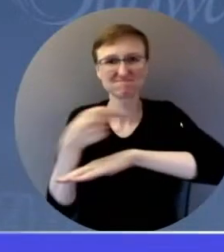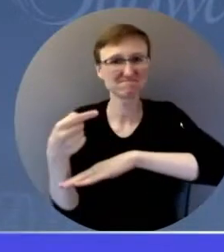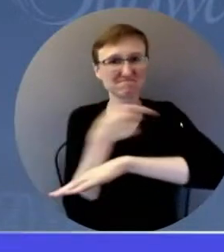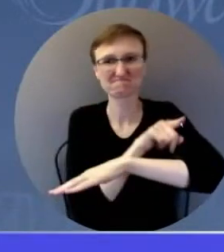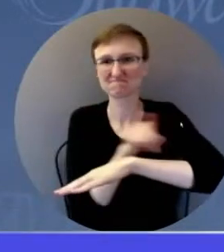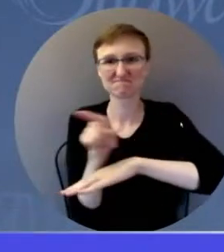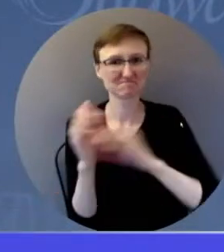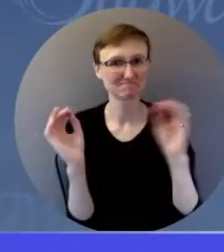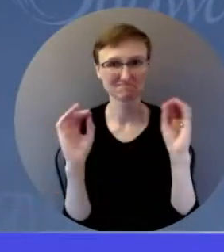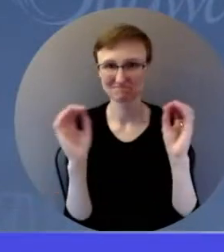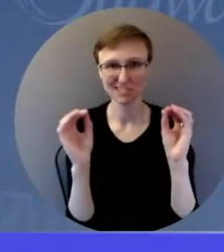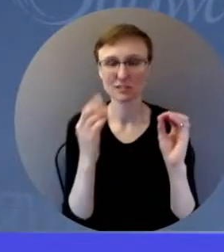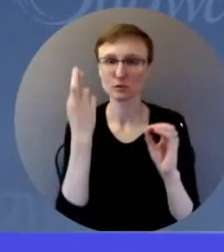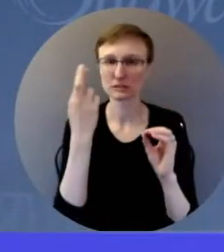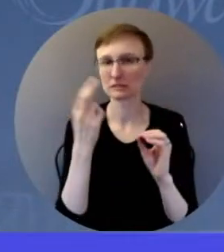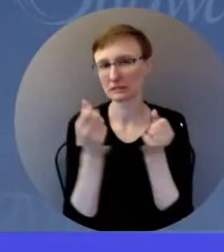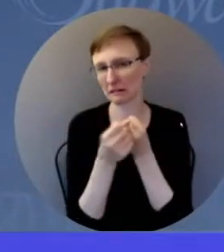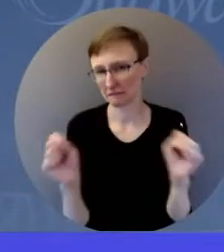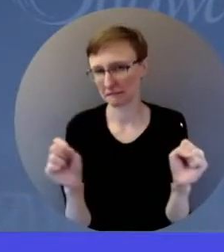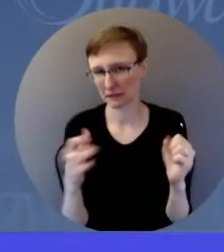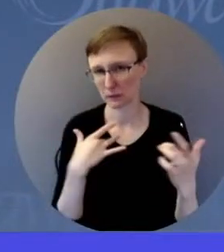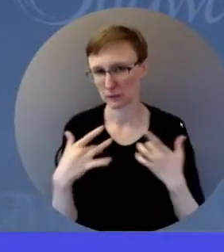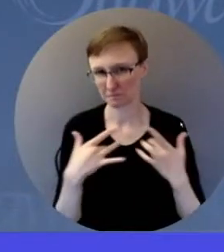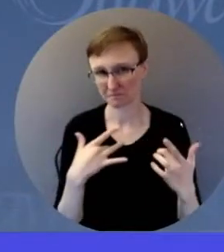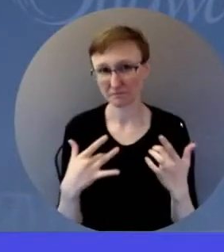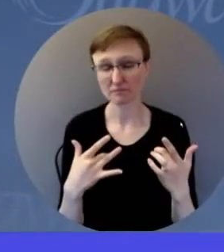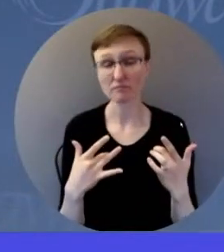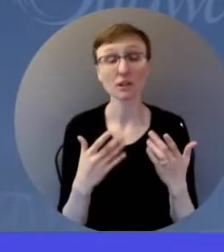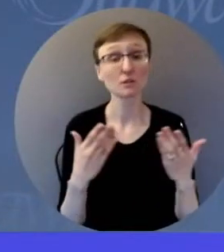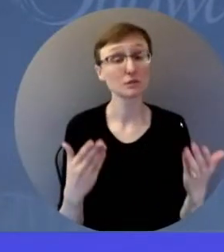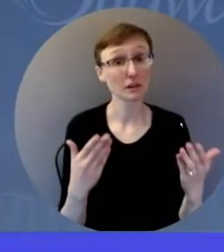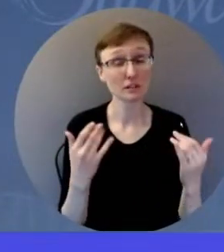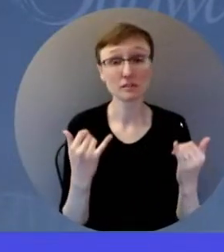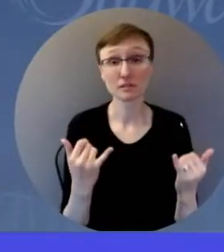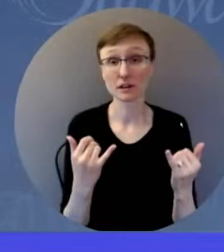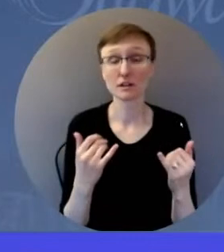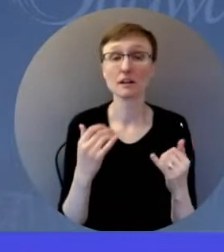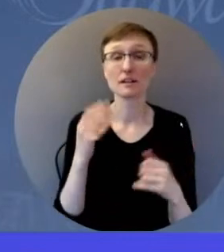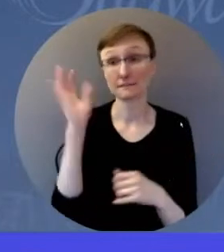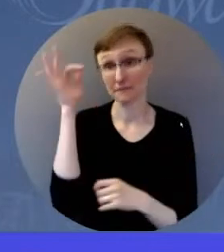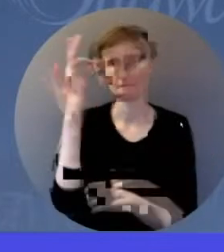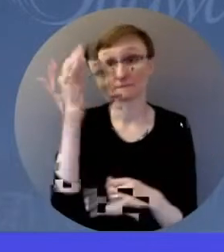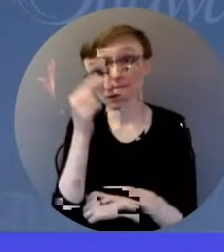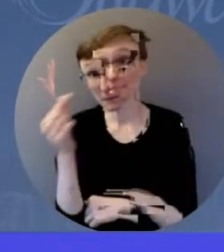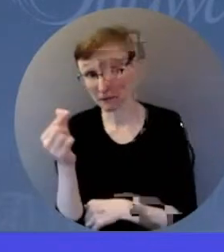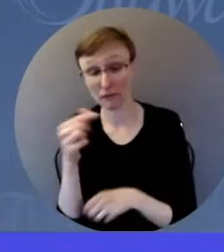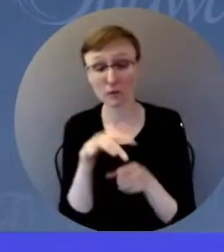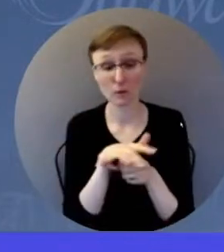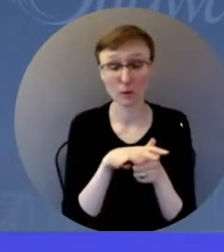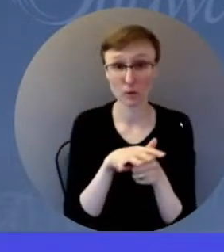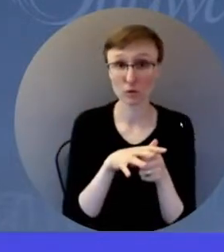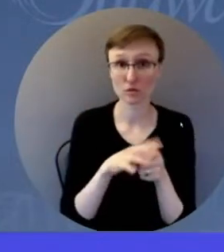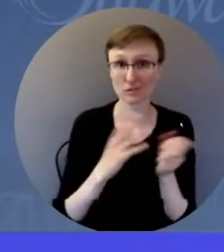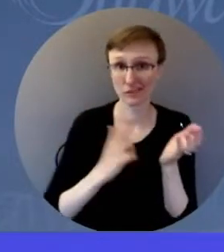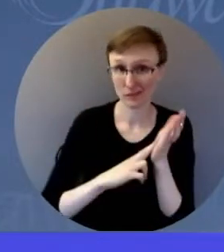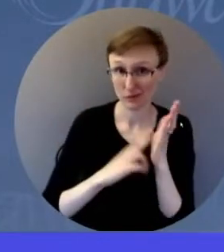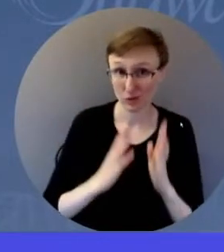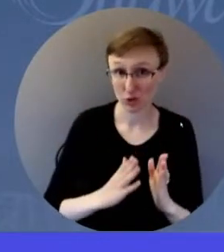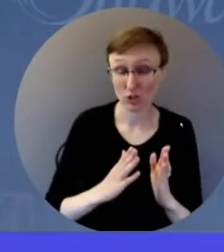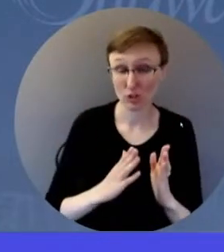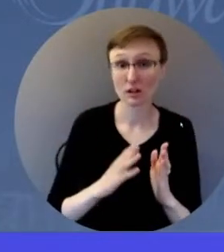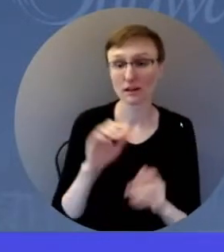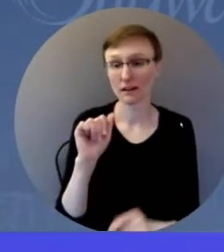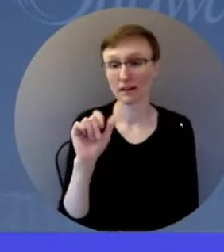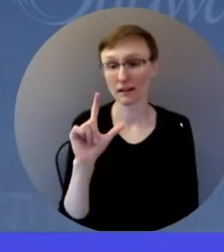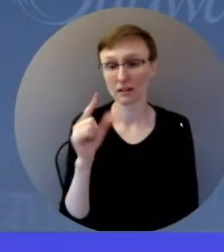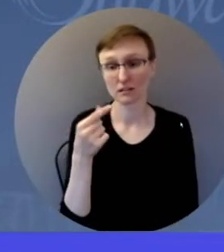working with the federal government and our local contractors and Algonquin communities to turn